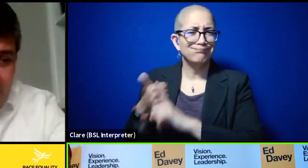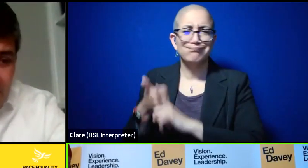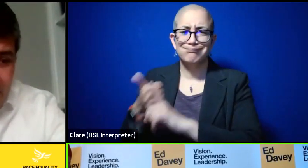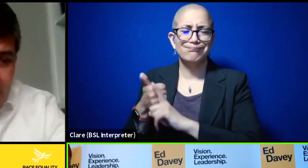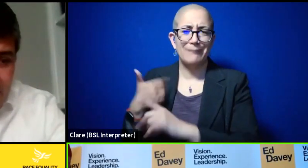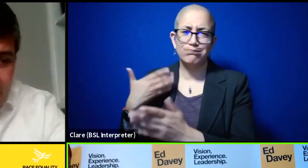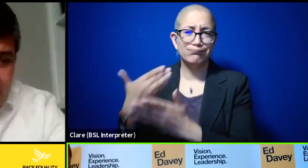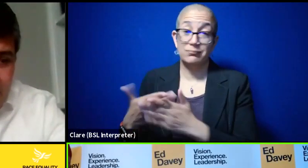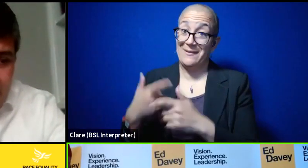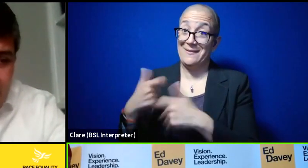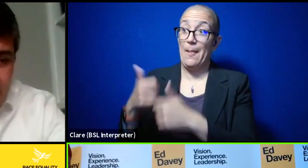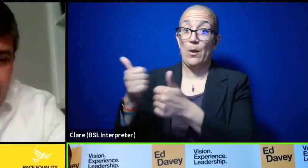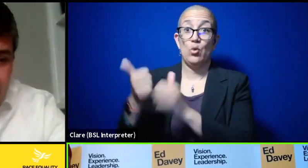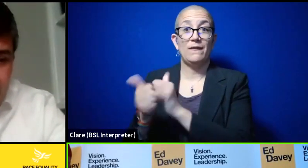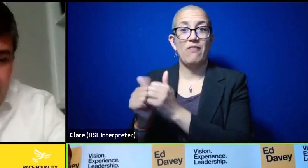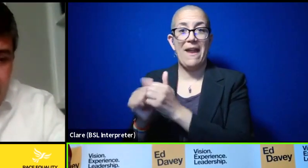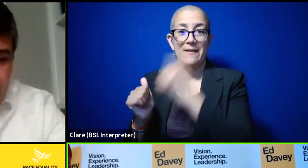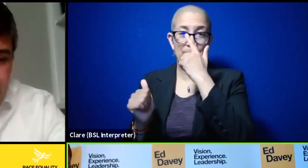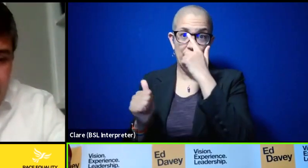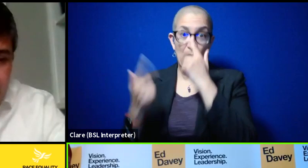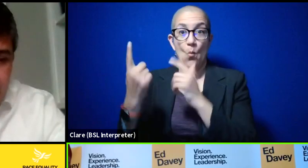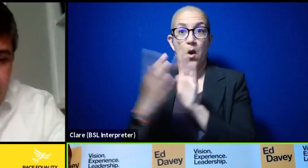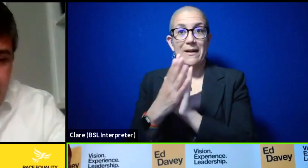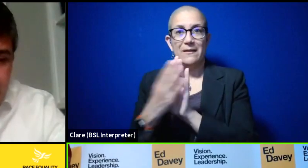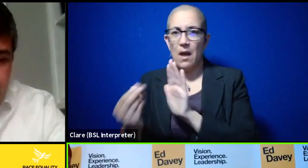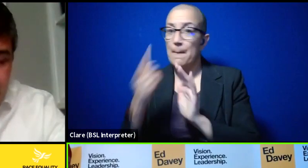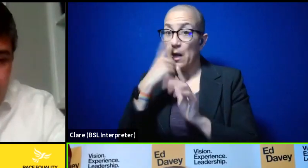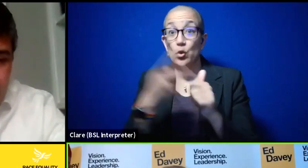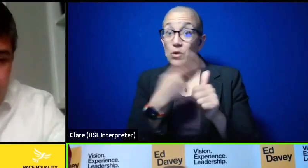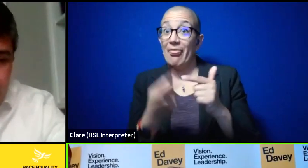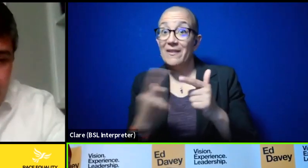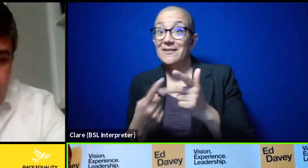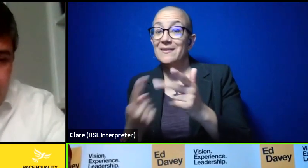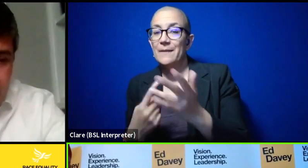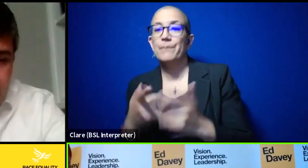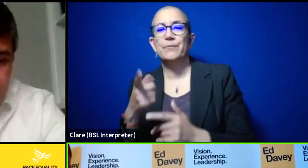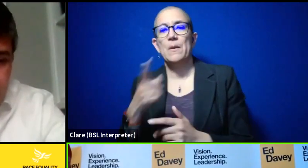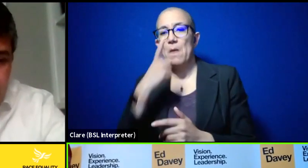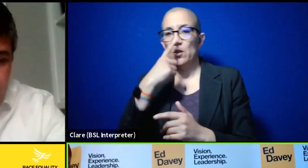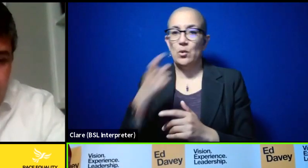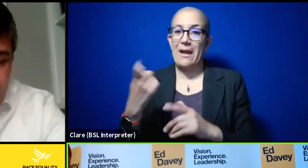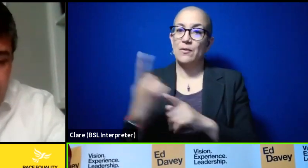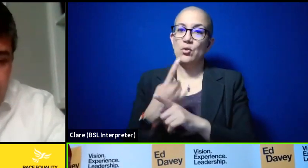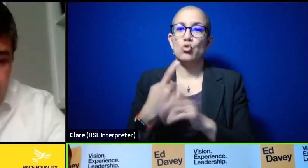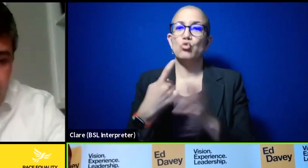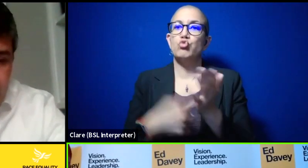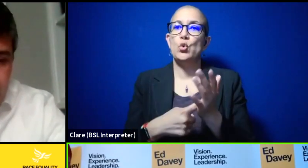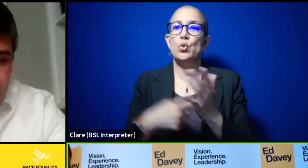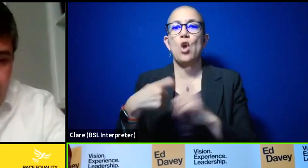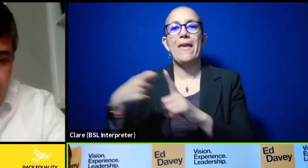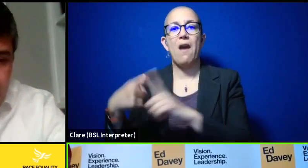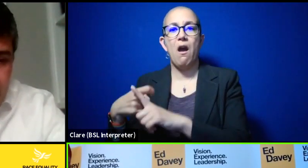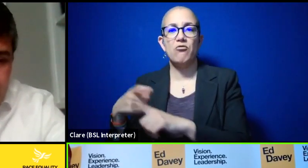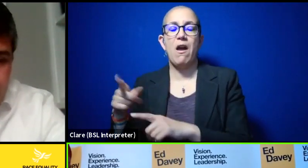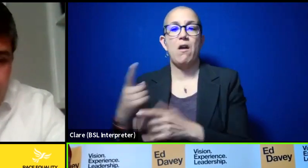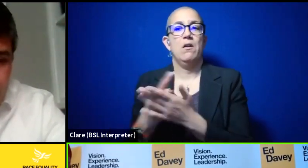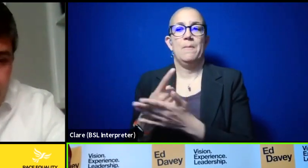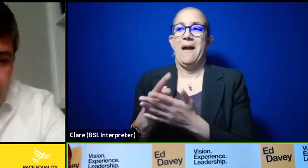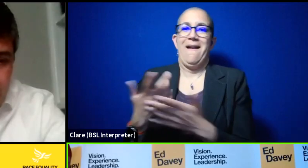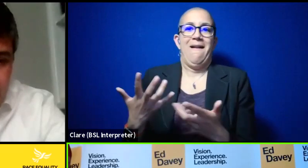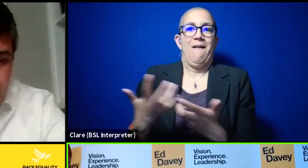remains a good friend. So just one example, I could give you others, but you know, you can go and talk to Ruan Kodikara about how